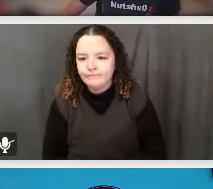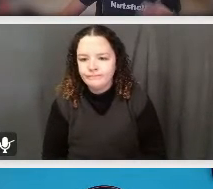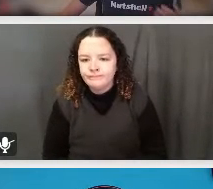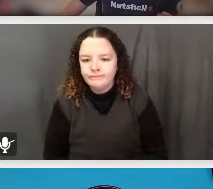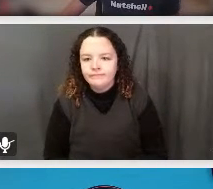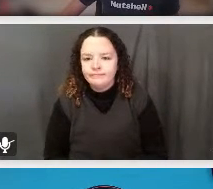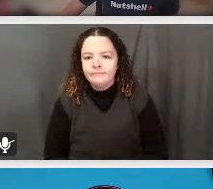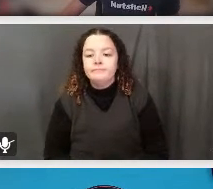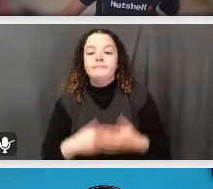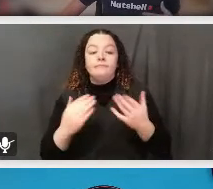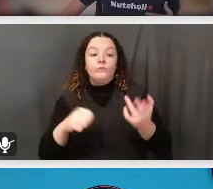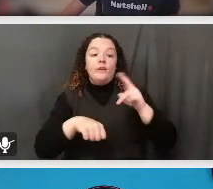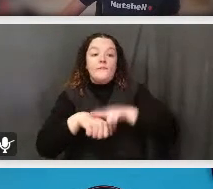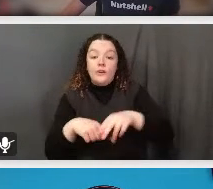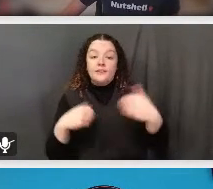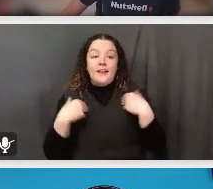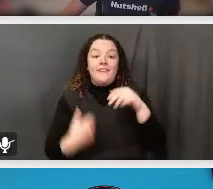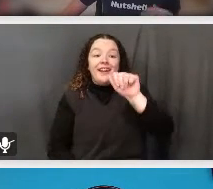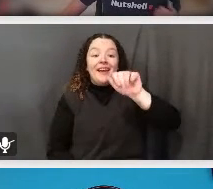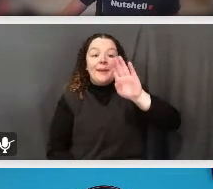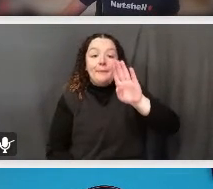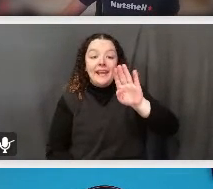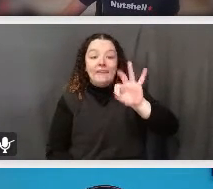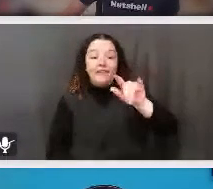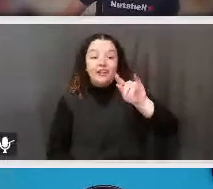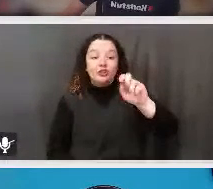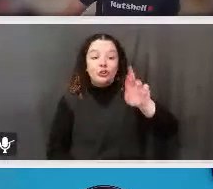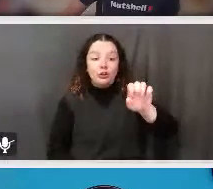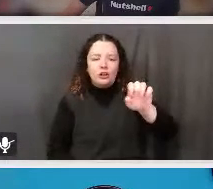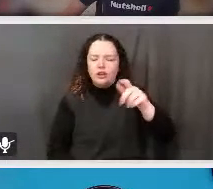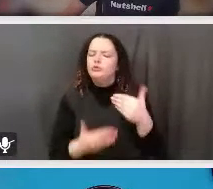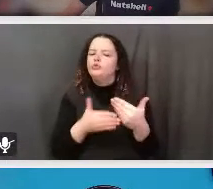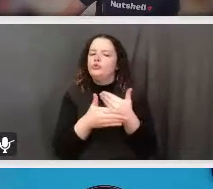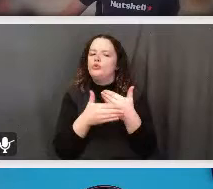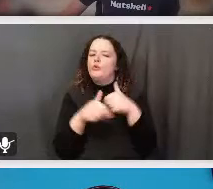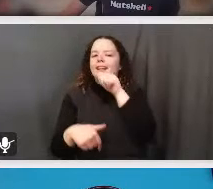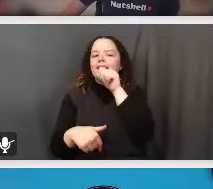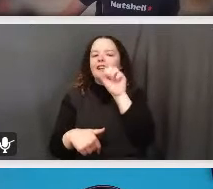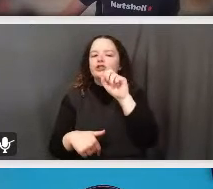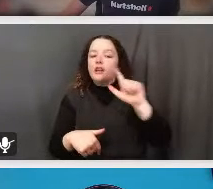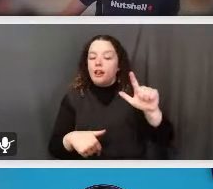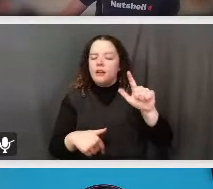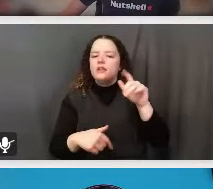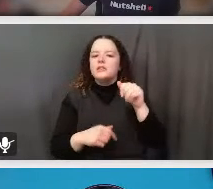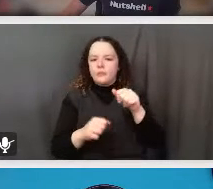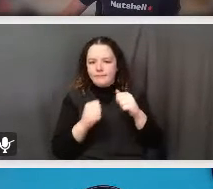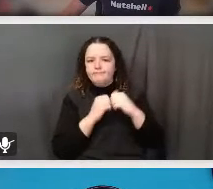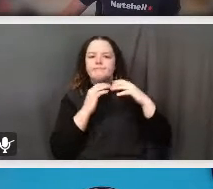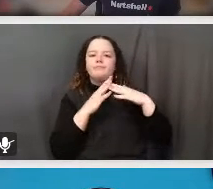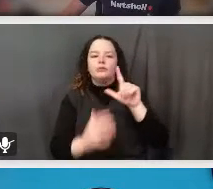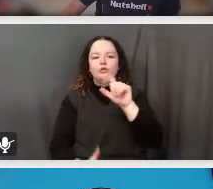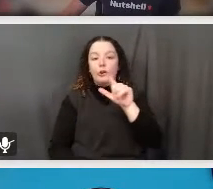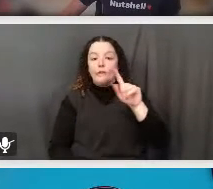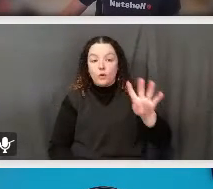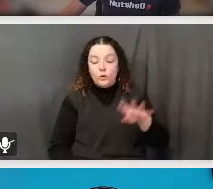And of course, we also have our A/B feature, which is relatively new to Nutshell. We launched that earlier in 2024. You're